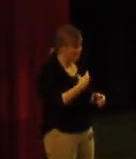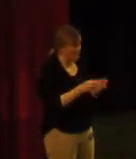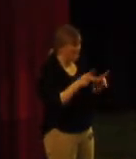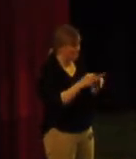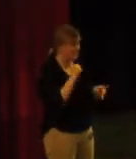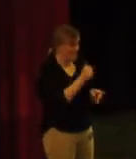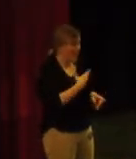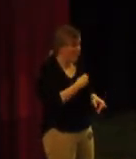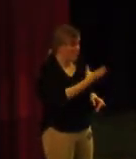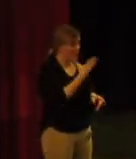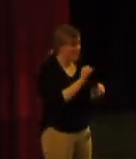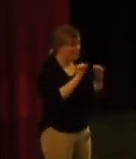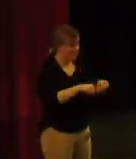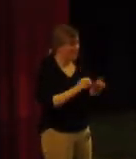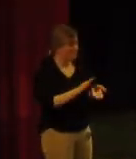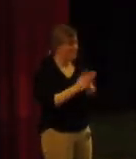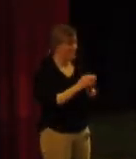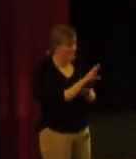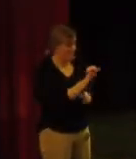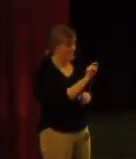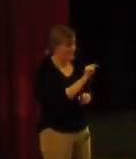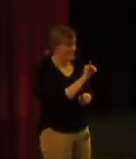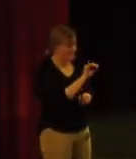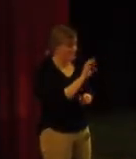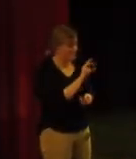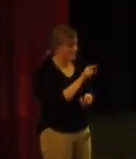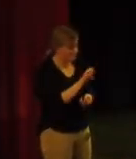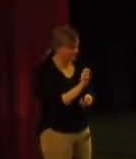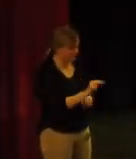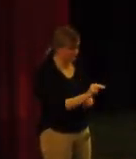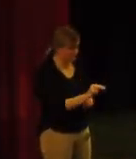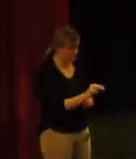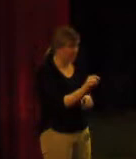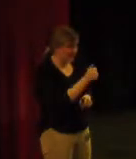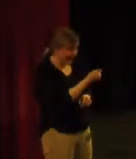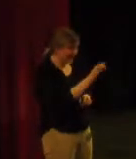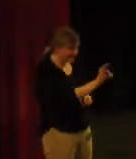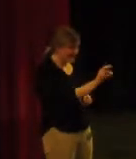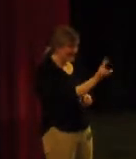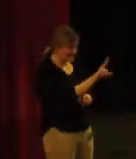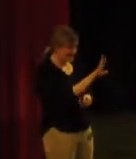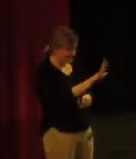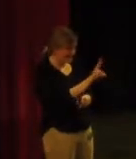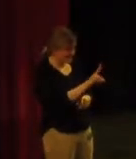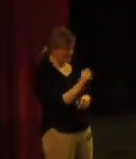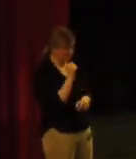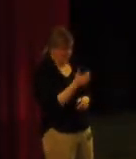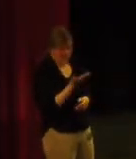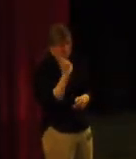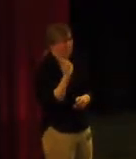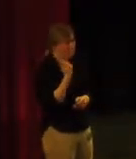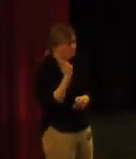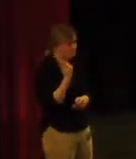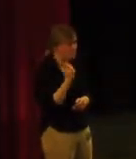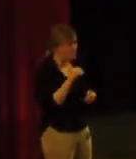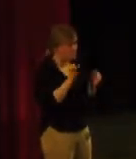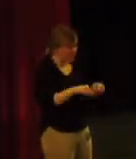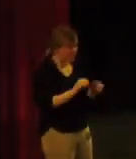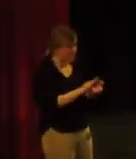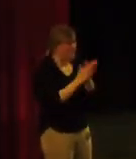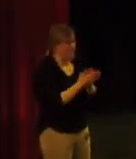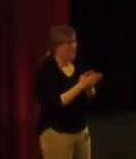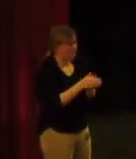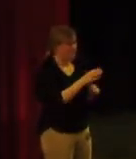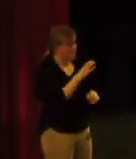until 1952, which is a fair amount of our history, a non-white could not actually become a naturalized citizen of the United States.